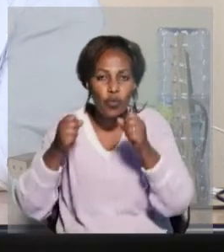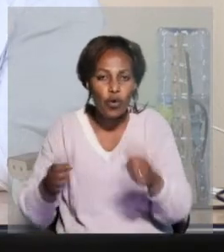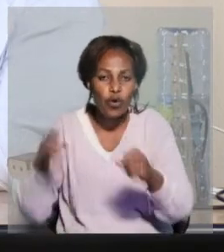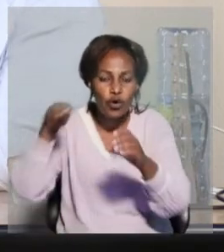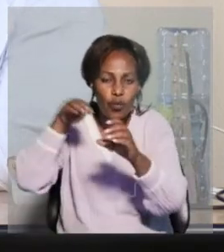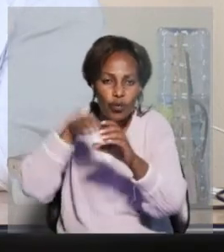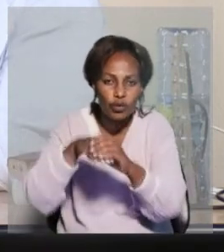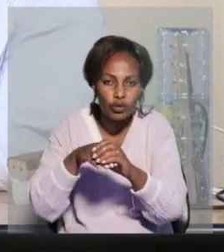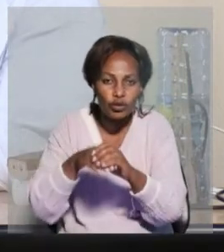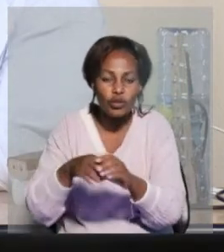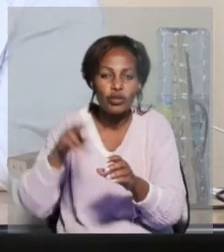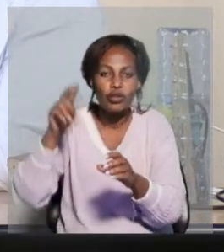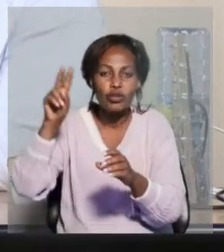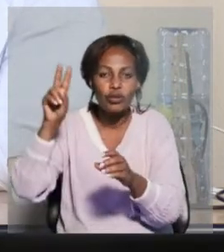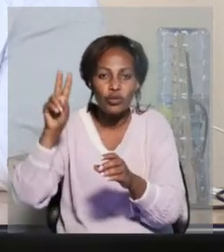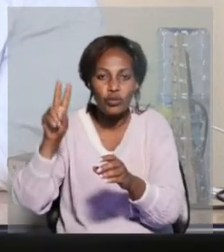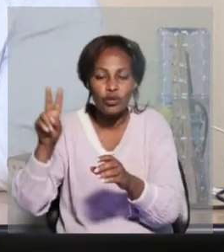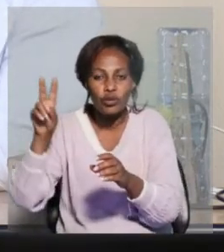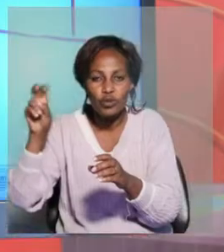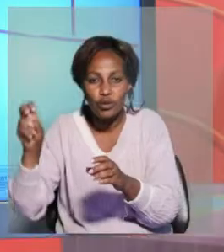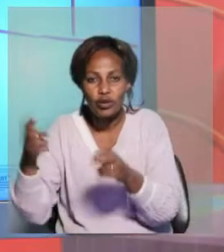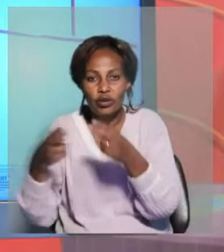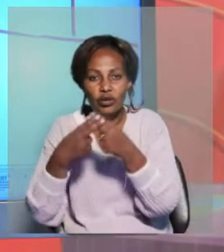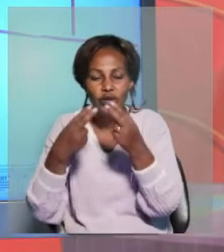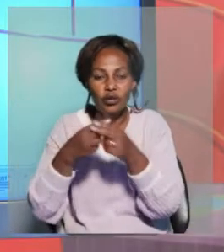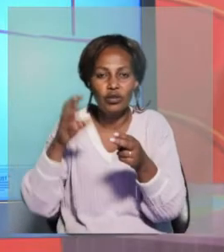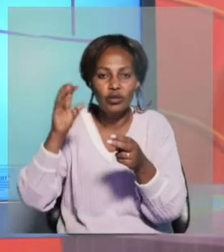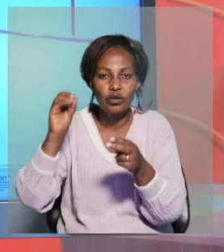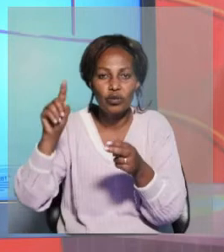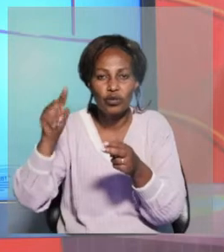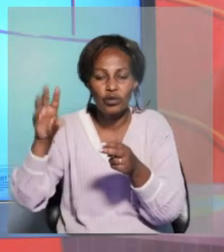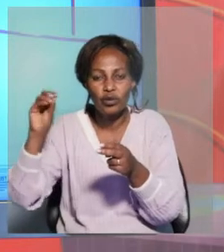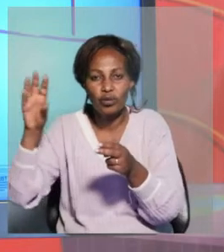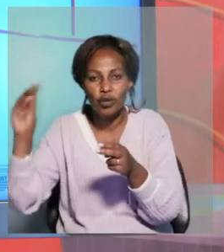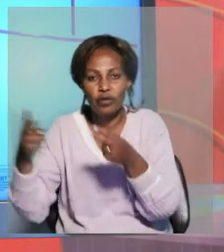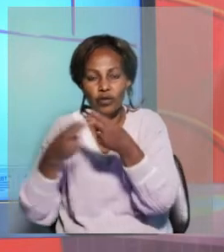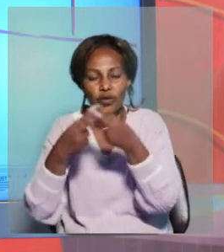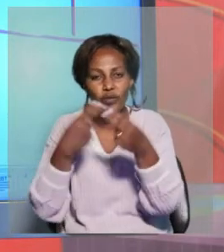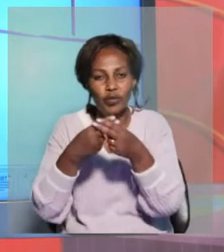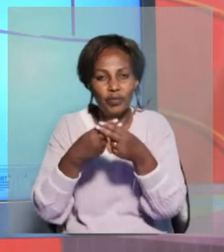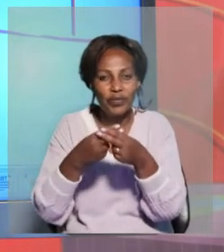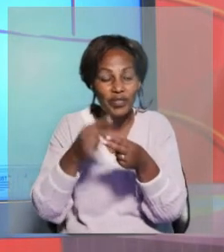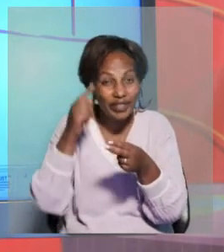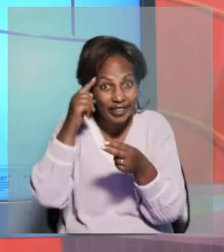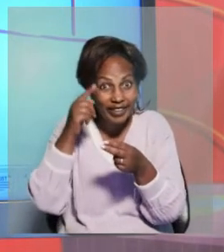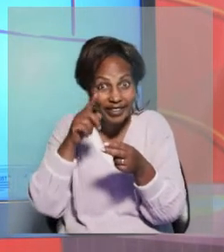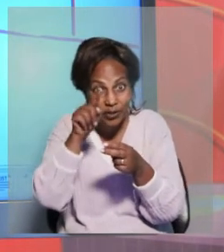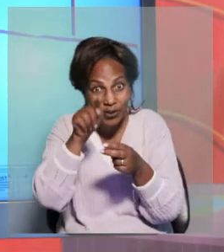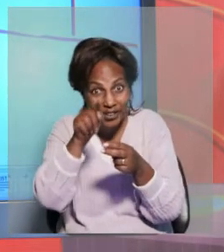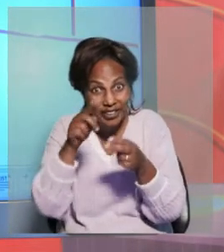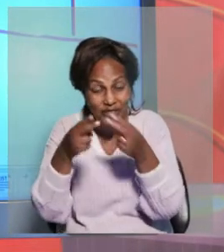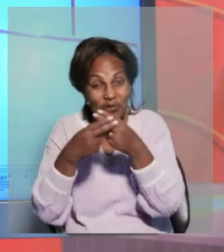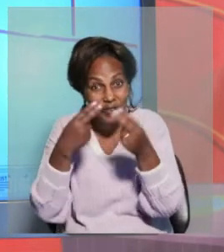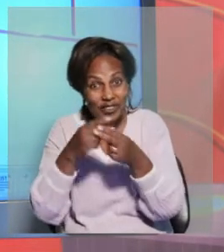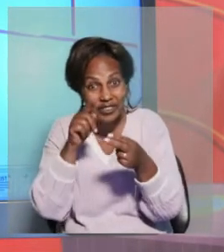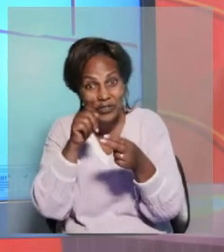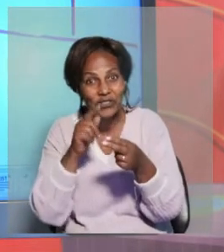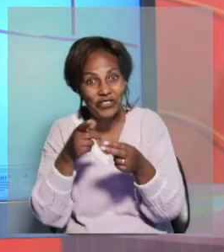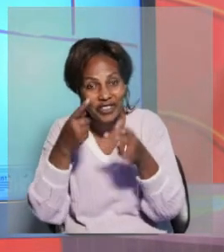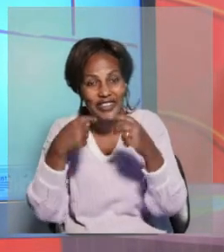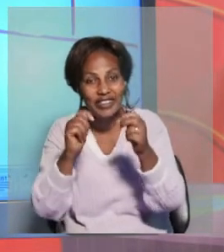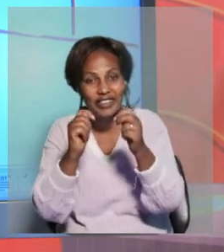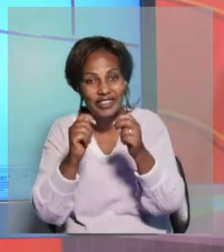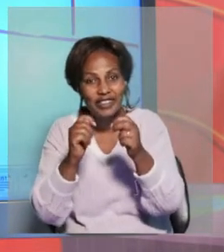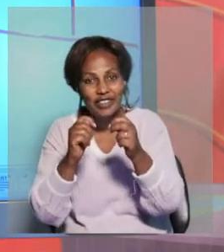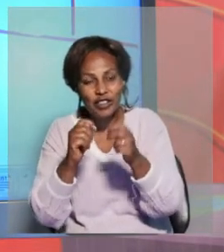220 times 0.05. Yeah. Can you multiply it by orally?